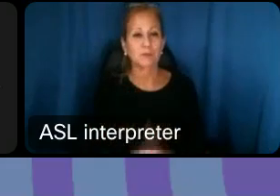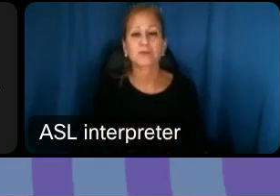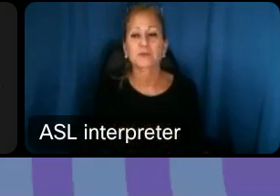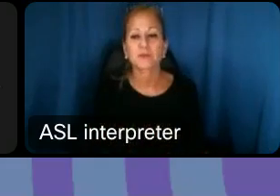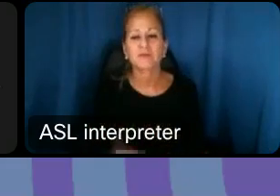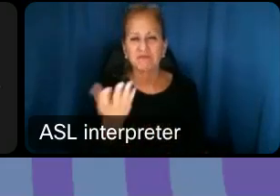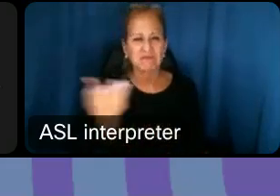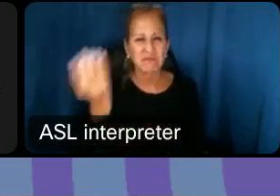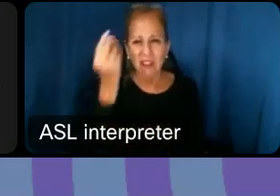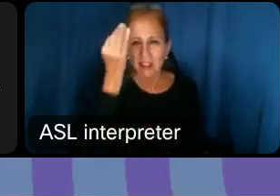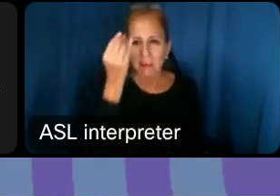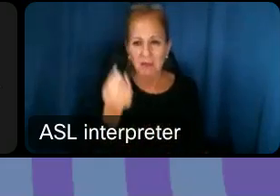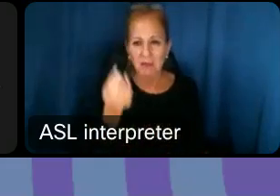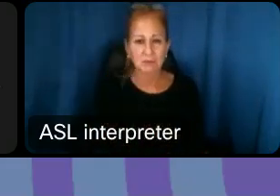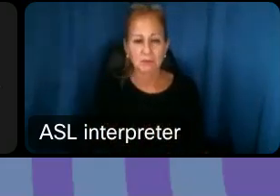to think about that.